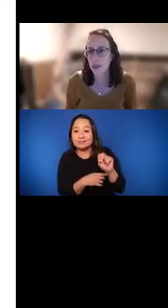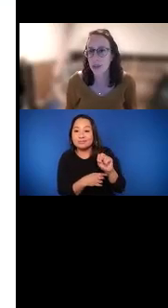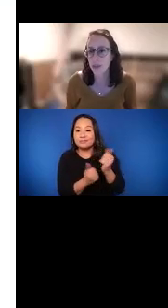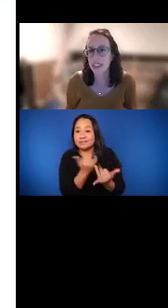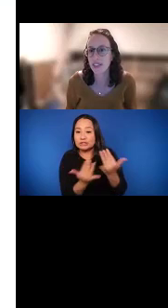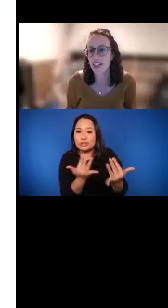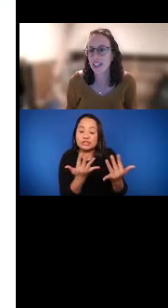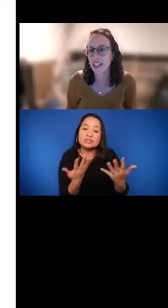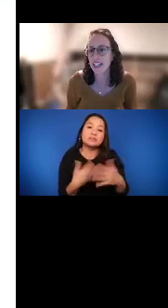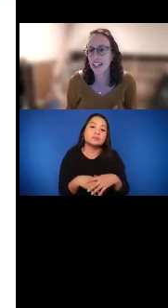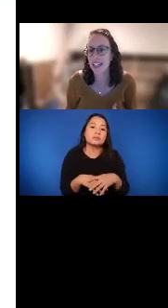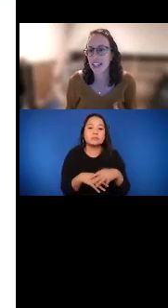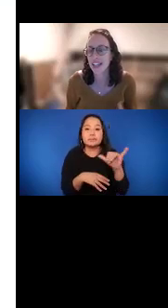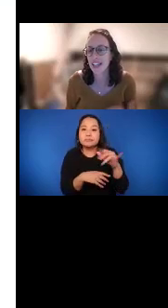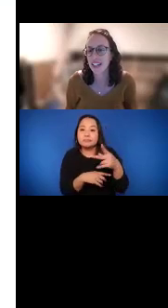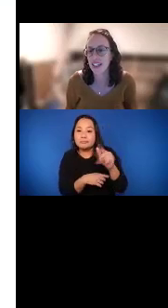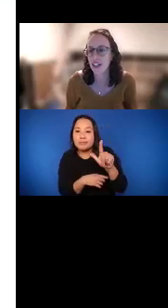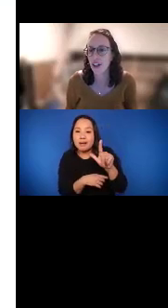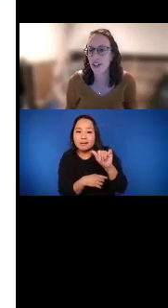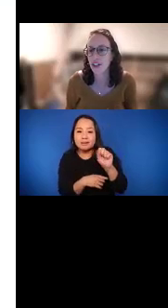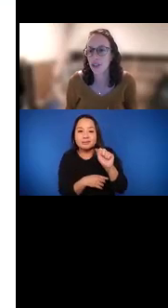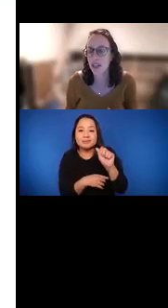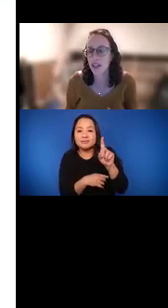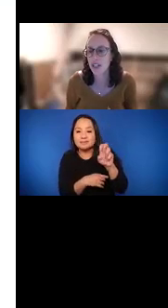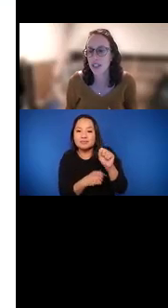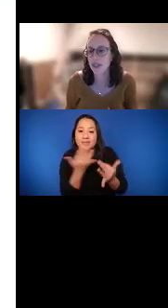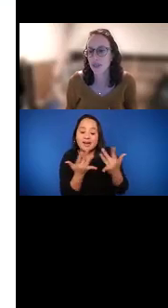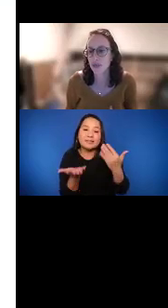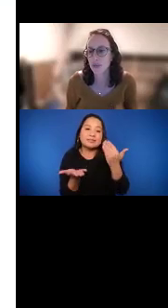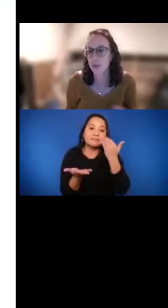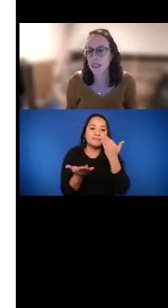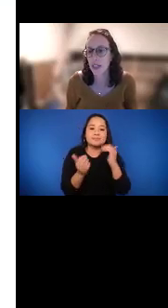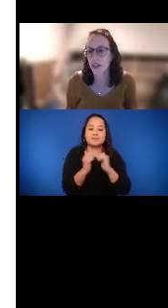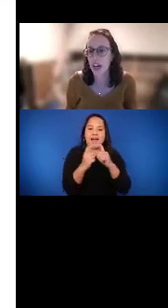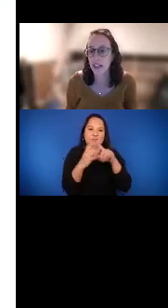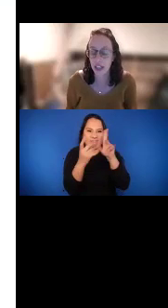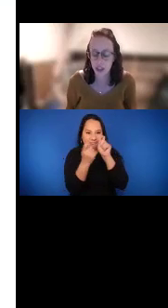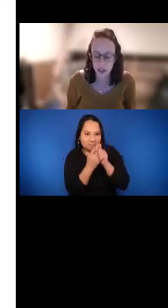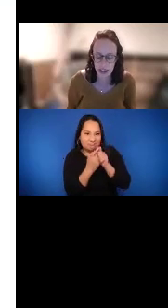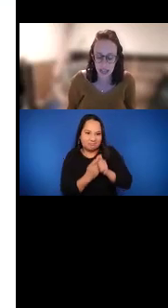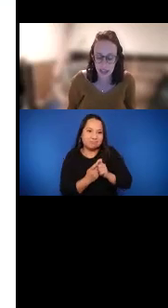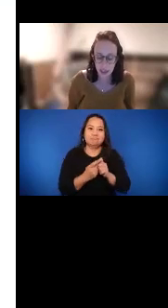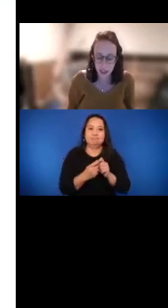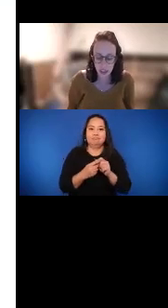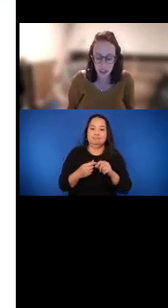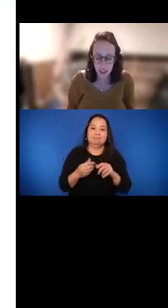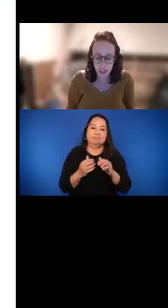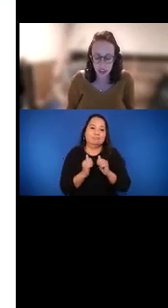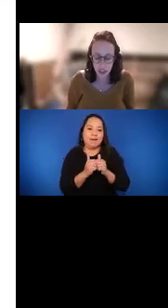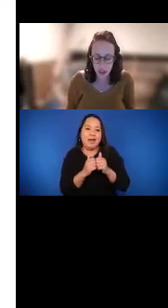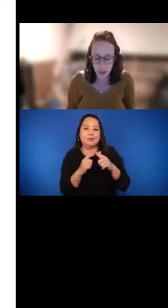to specifically garner donations based on that natural